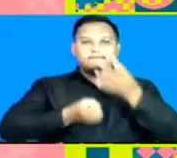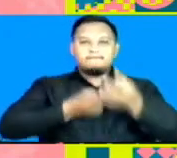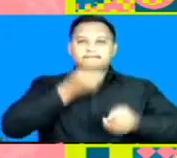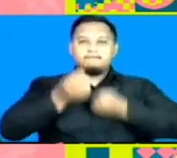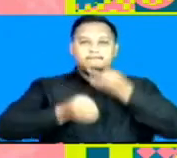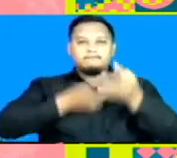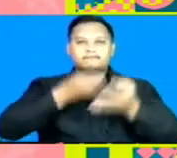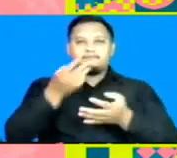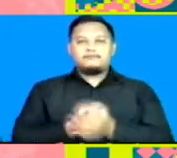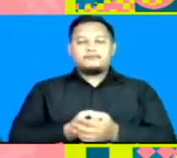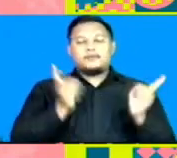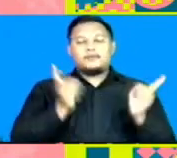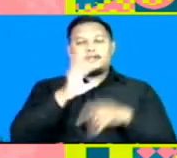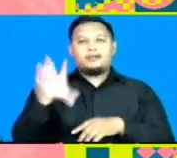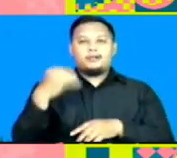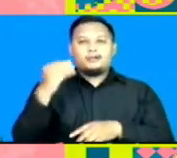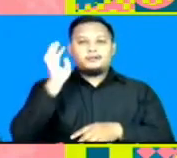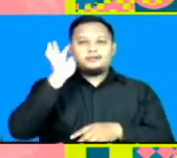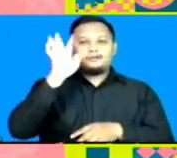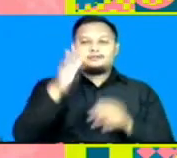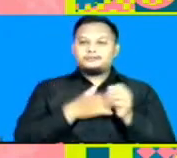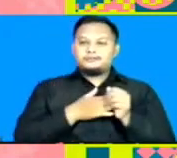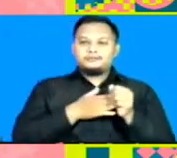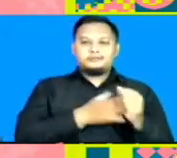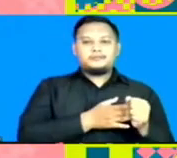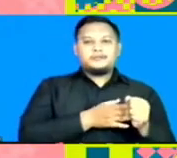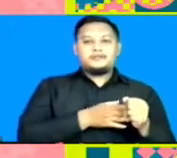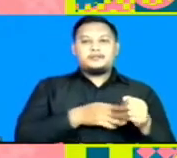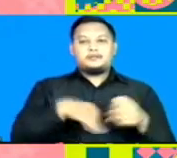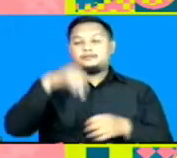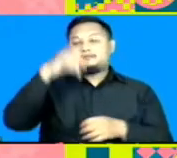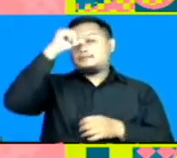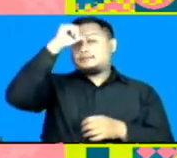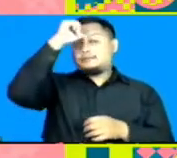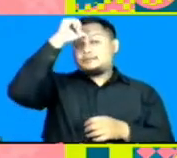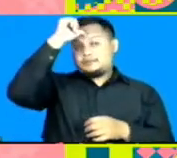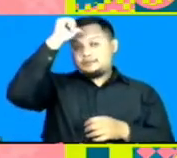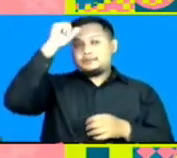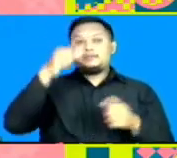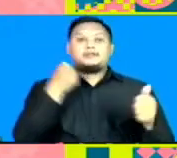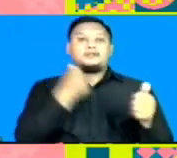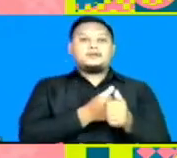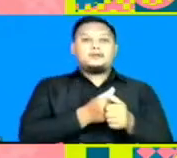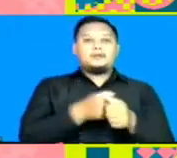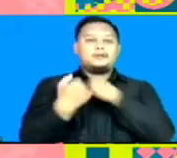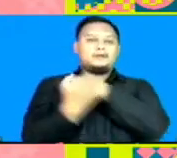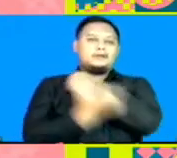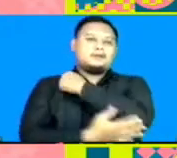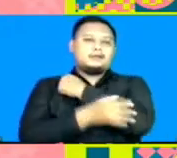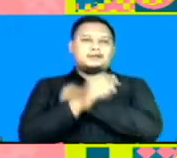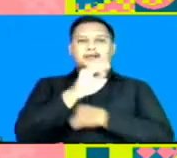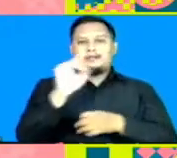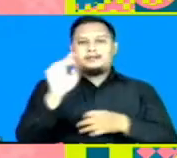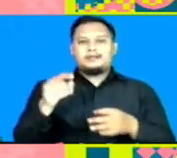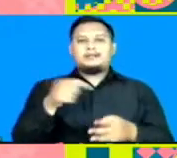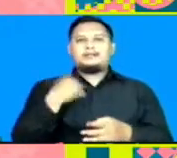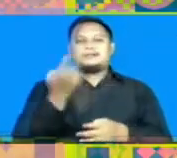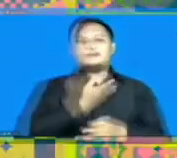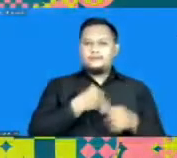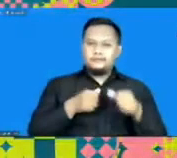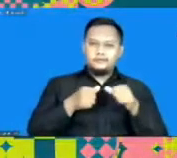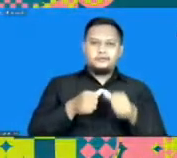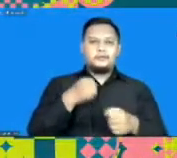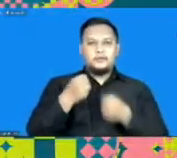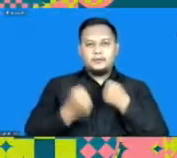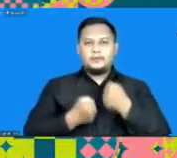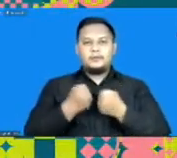and soon around the world more and more. So we very much look forward to your support and help in doing that. Very, very well